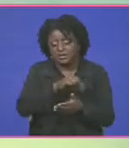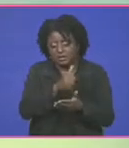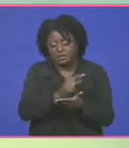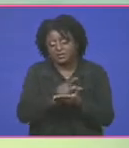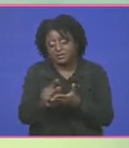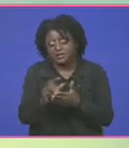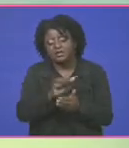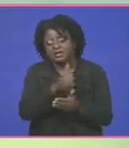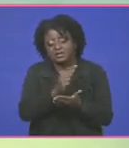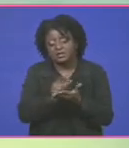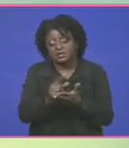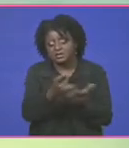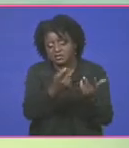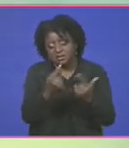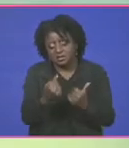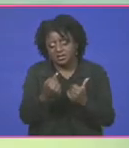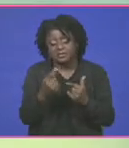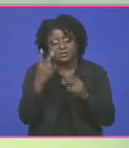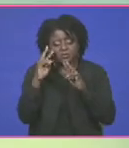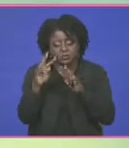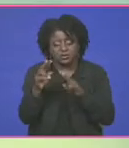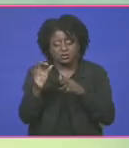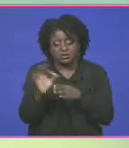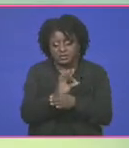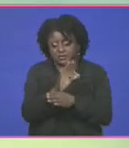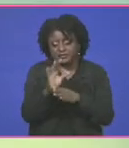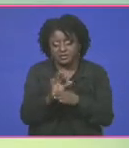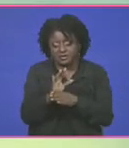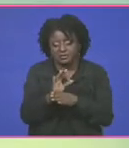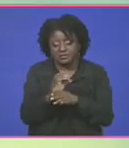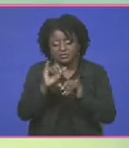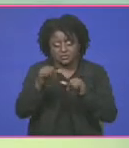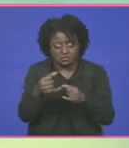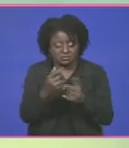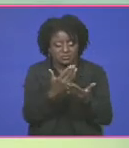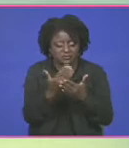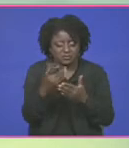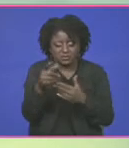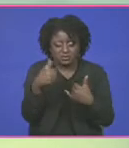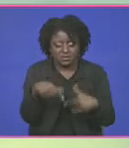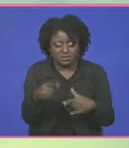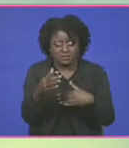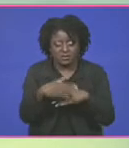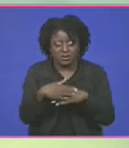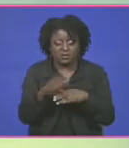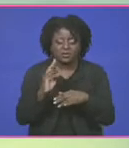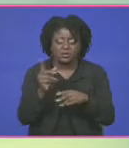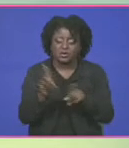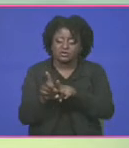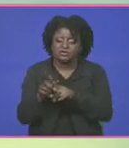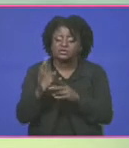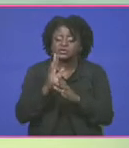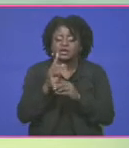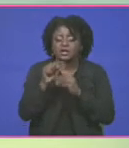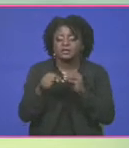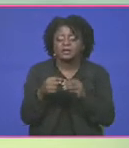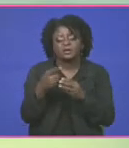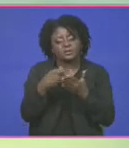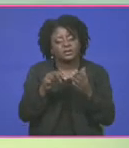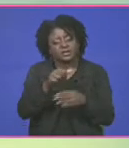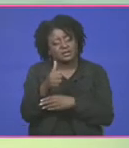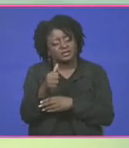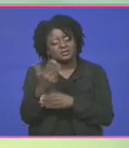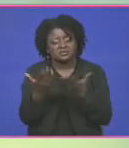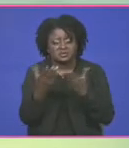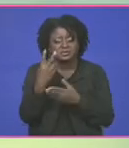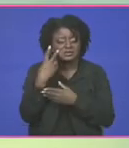So come on down and watch the film. And so just before you came on, we were also talking about what else we might be